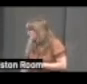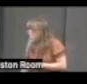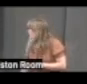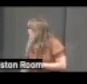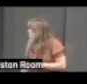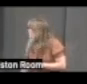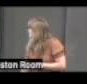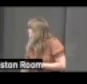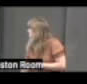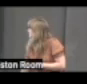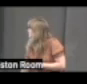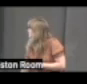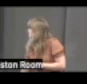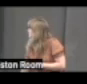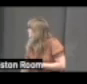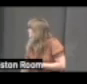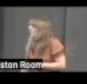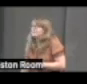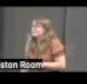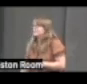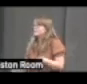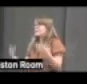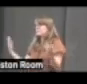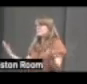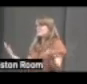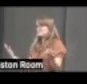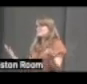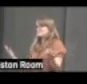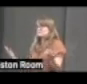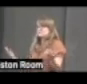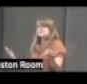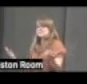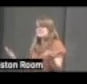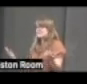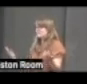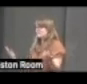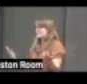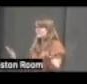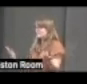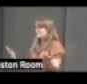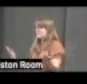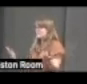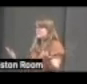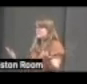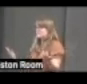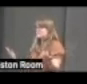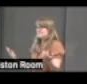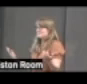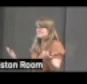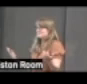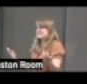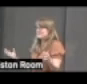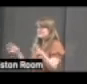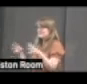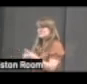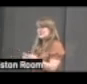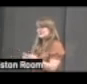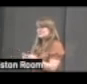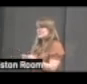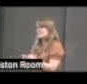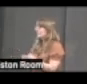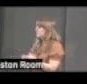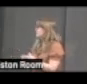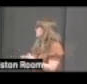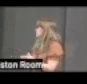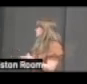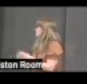And off of this, we went into, so probably one of the things you took from the video is that we have no male-male competition, right? So in the wild, we